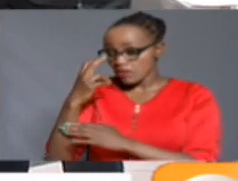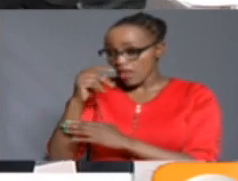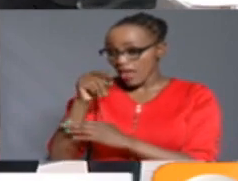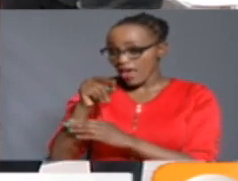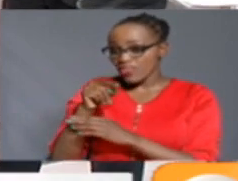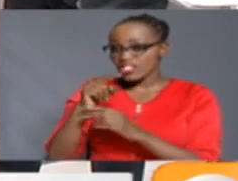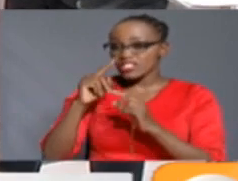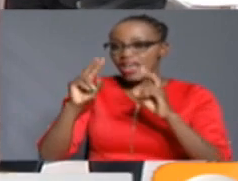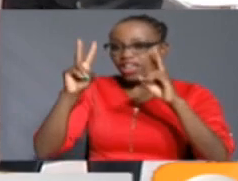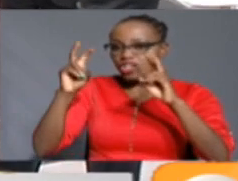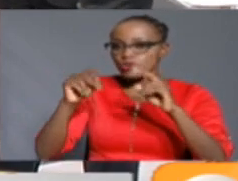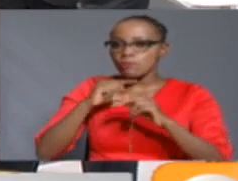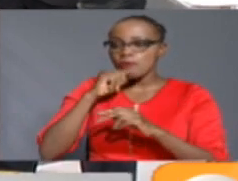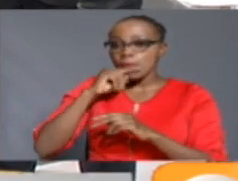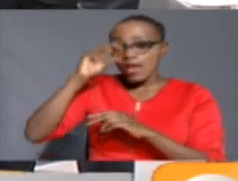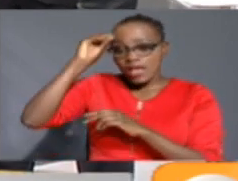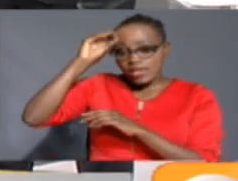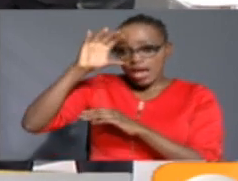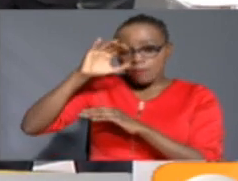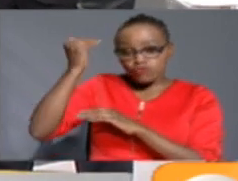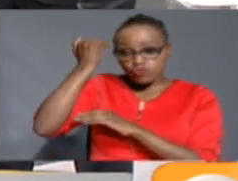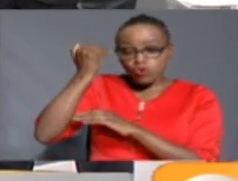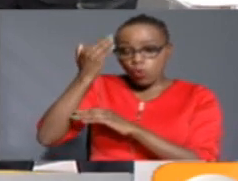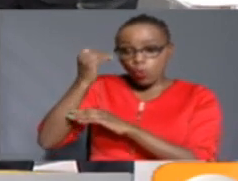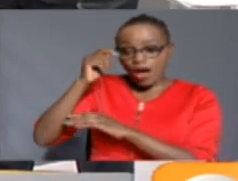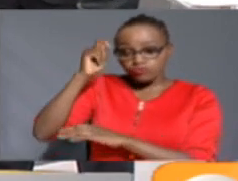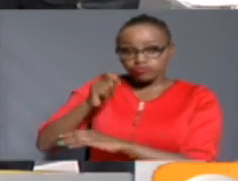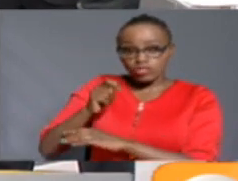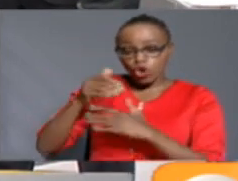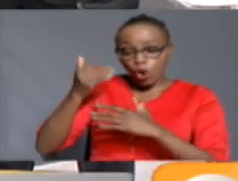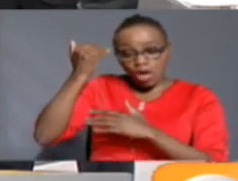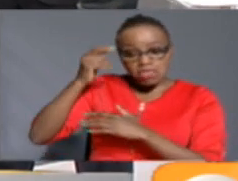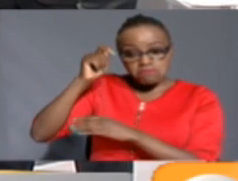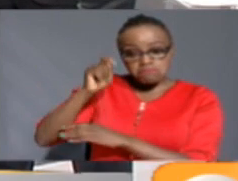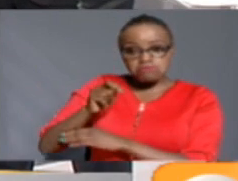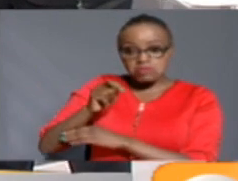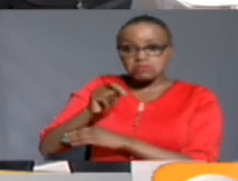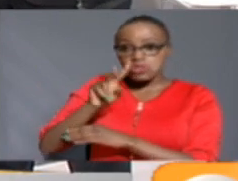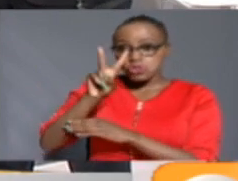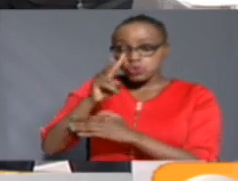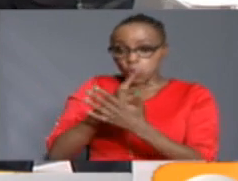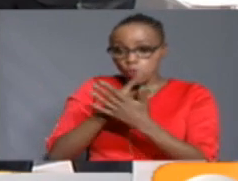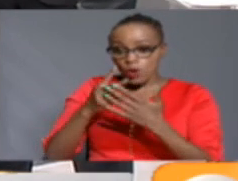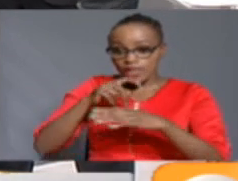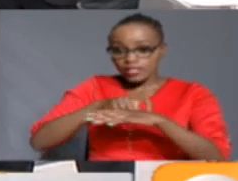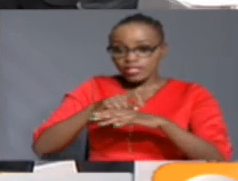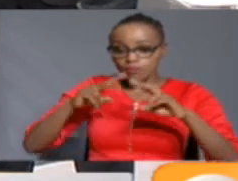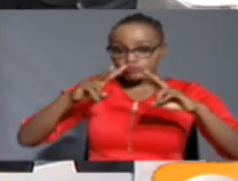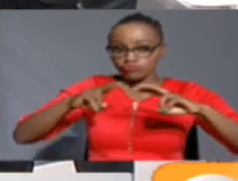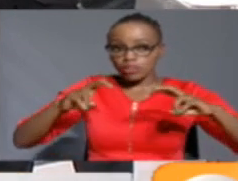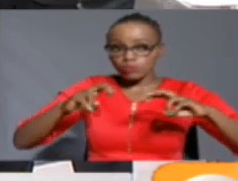will be mentioned in a Kiambu court because the judge there or the magistrate there had given a two-week period for